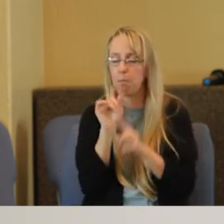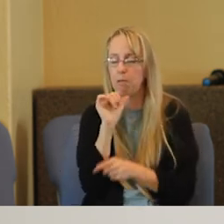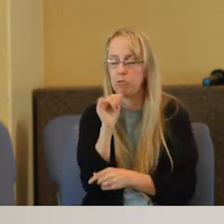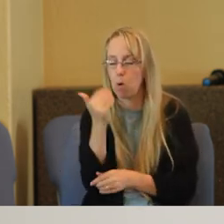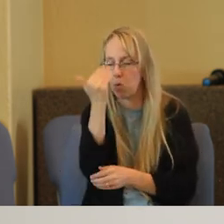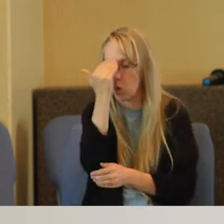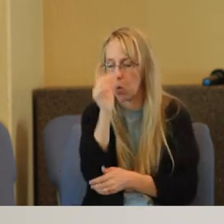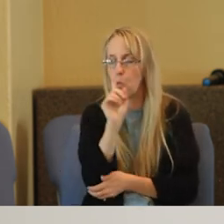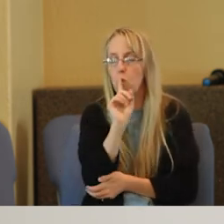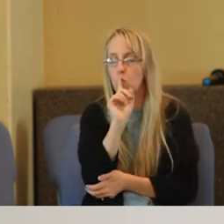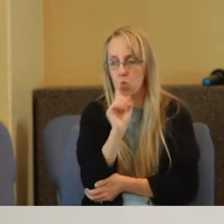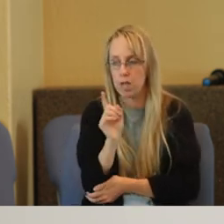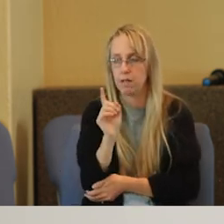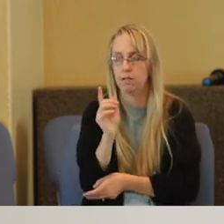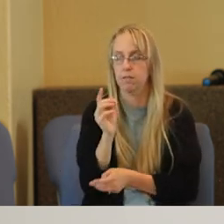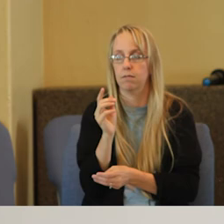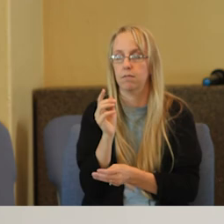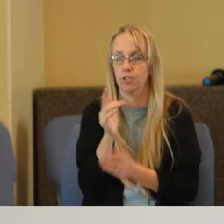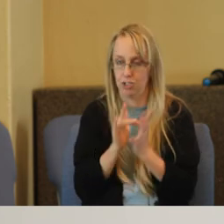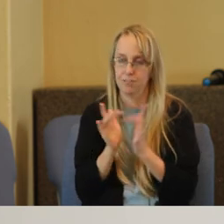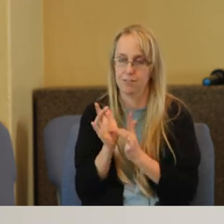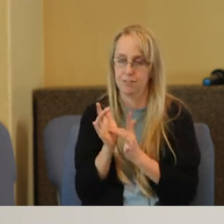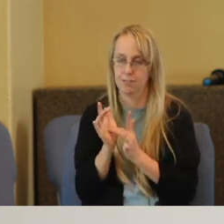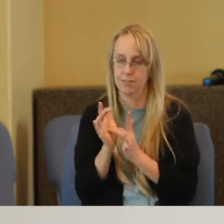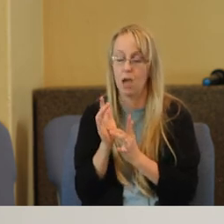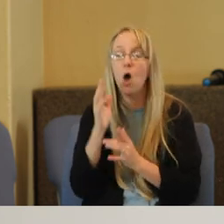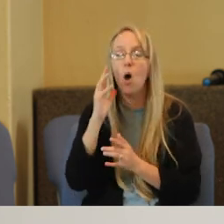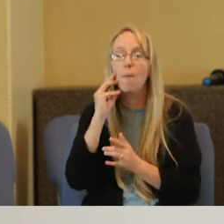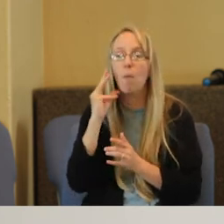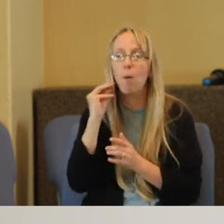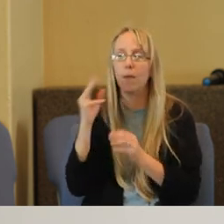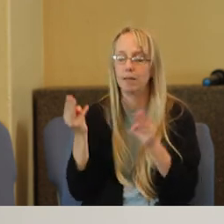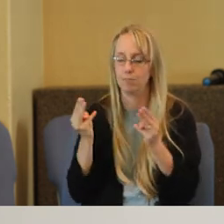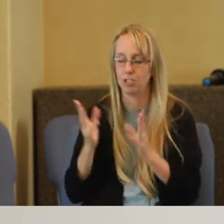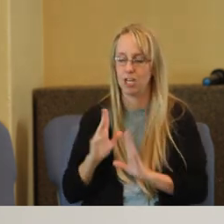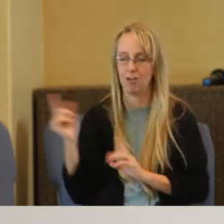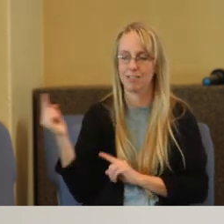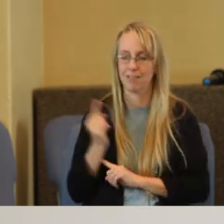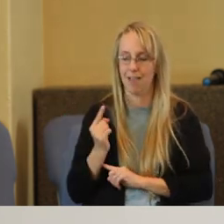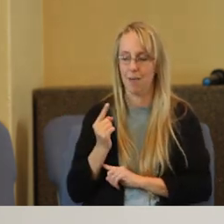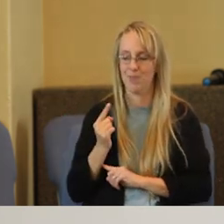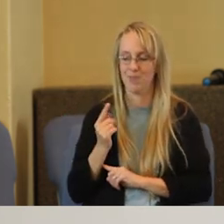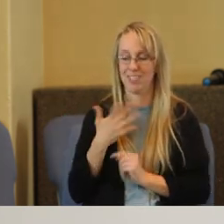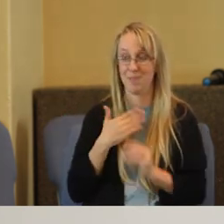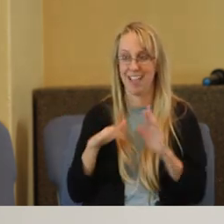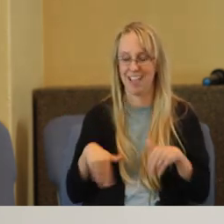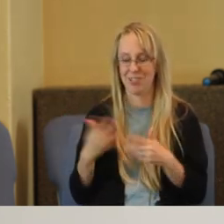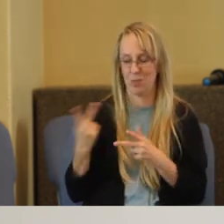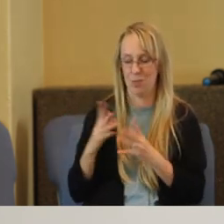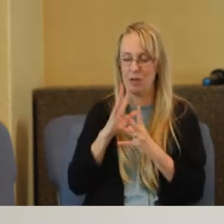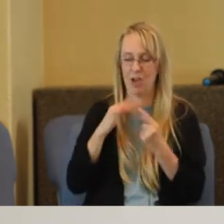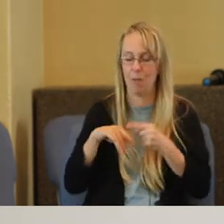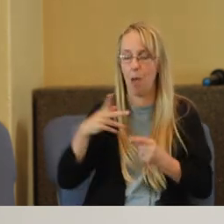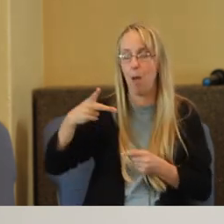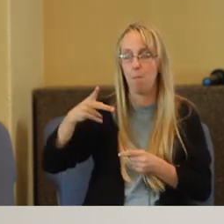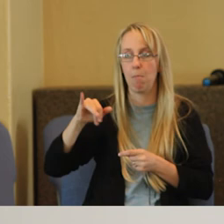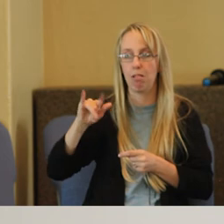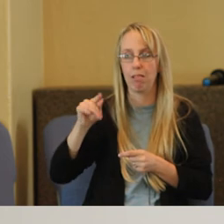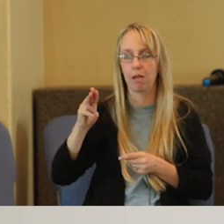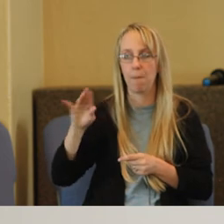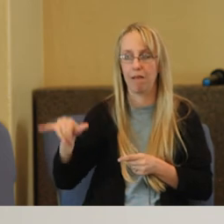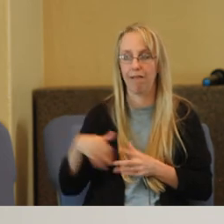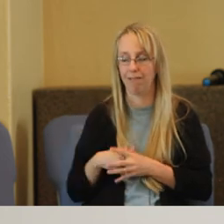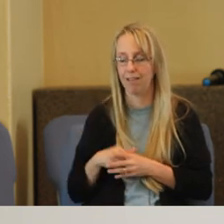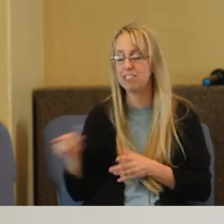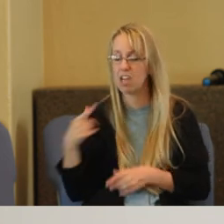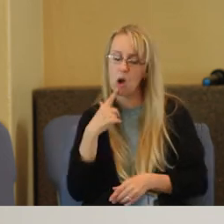Mormon missionaries came to my house a few years ago, and we were talking about polygamy, and they said, well, even God told